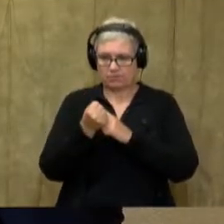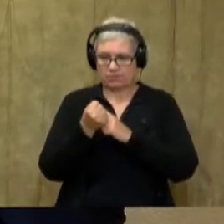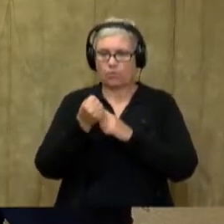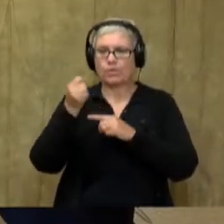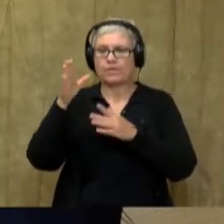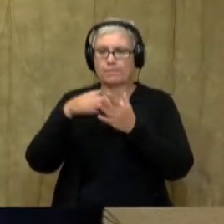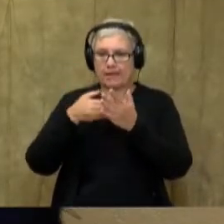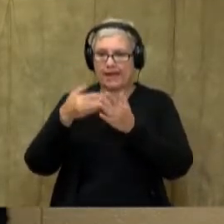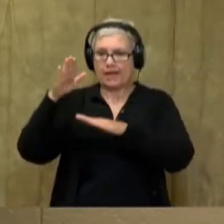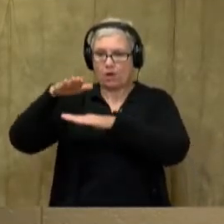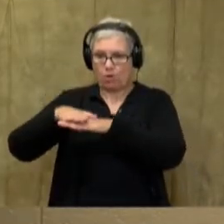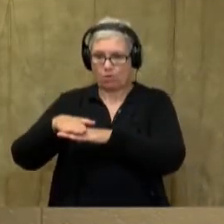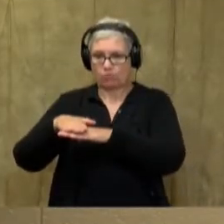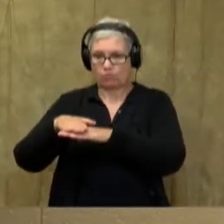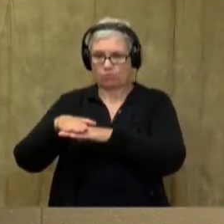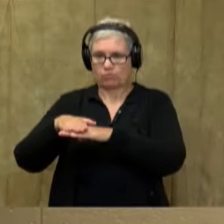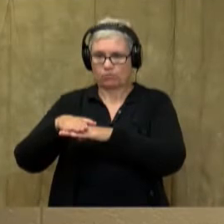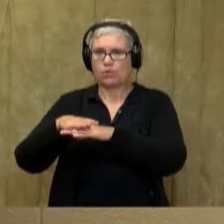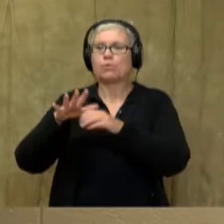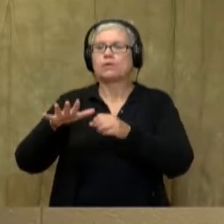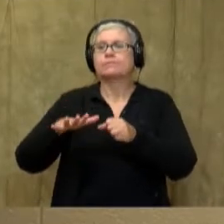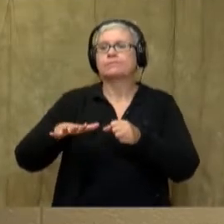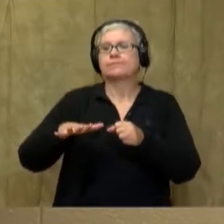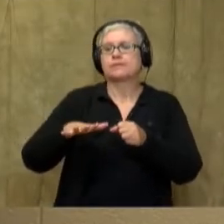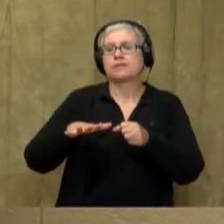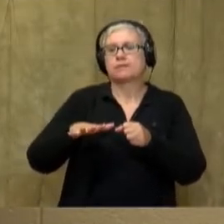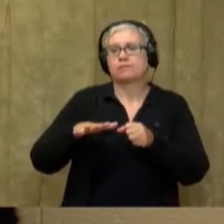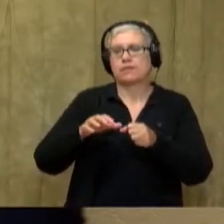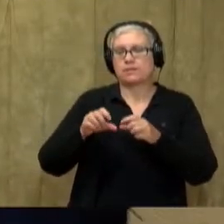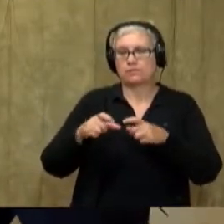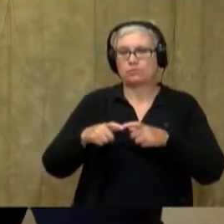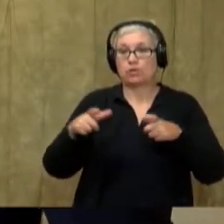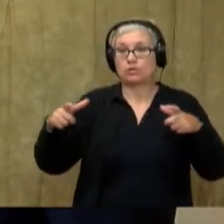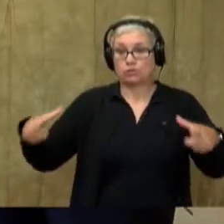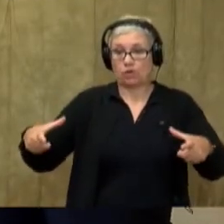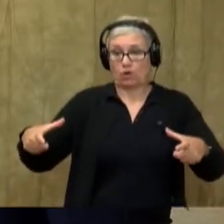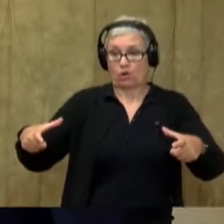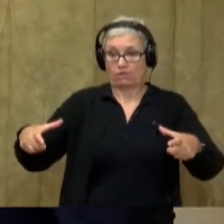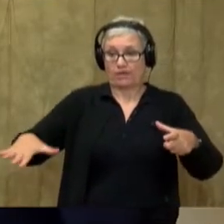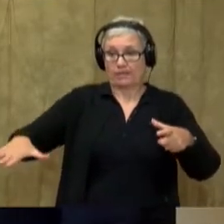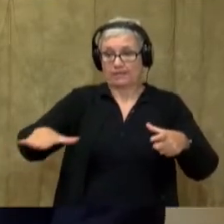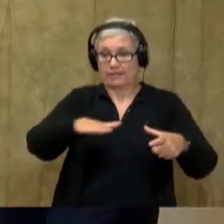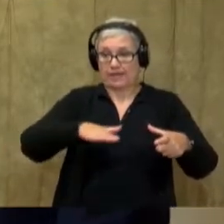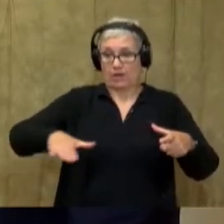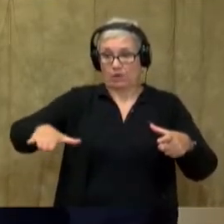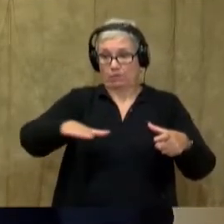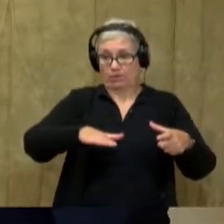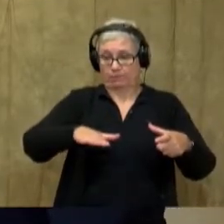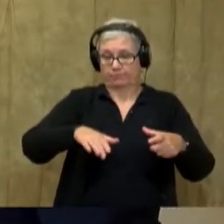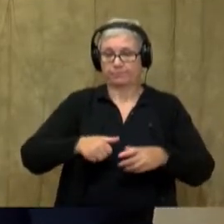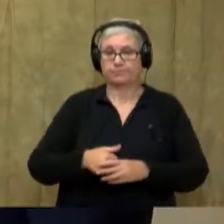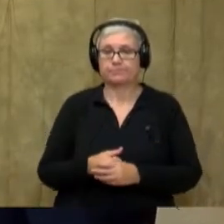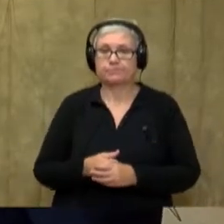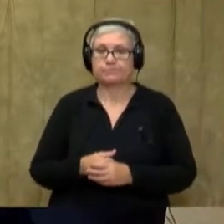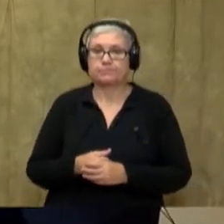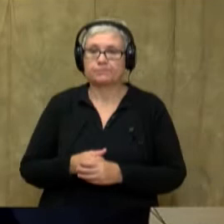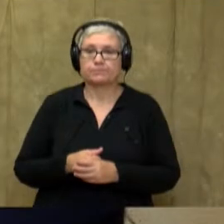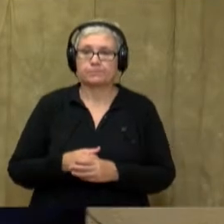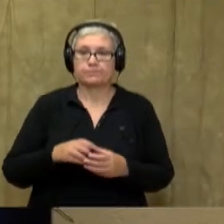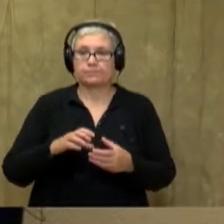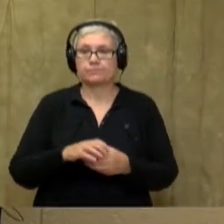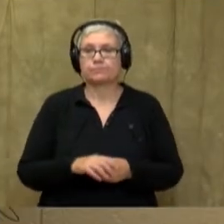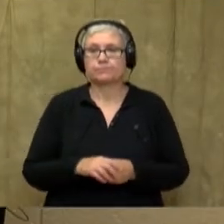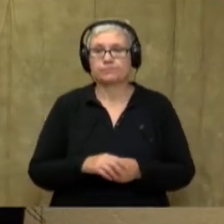them. We're going to define that as surface area. So how much of the surface of our larger cube is being covered in